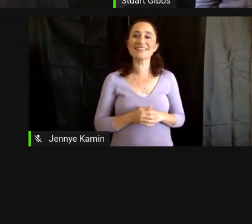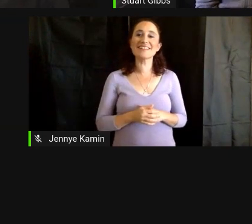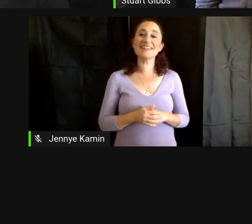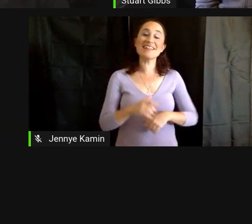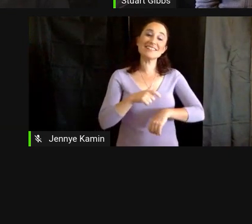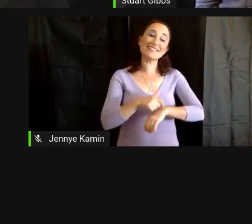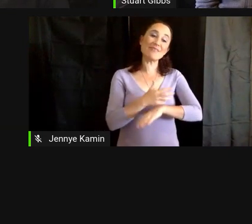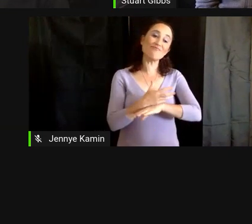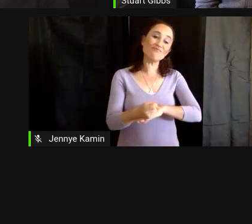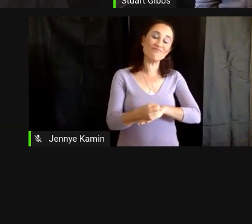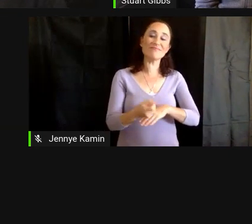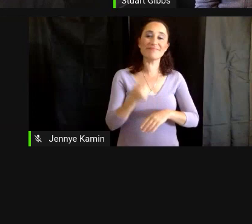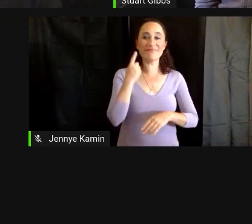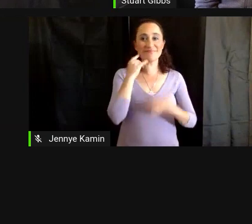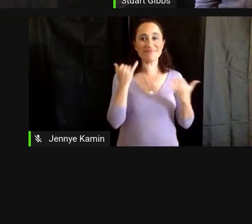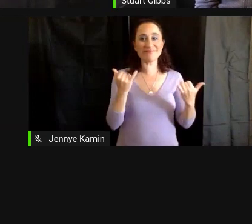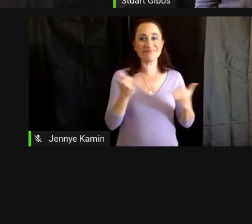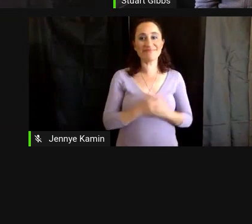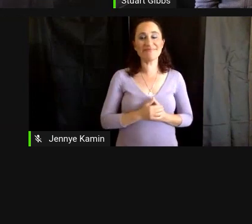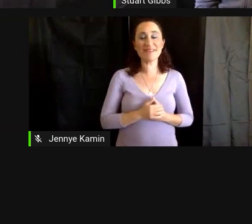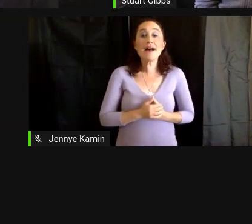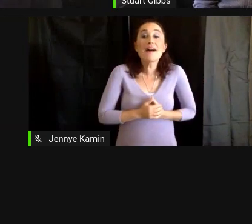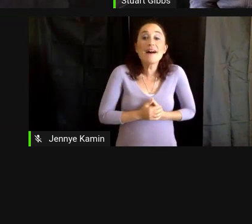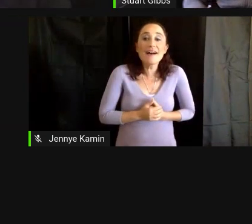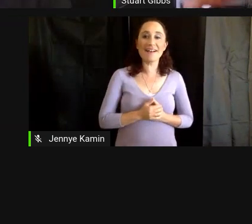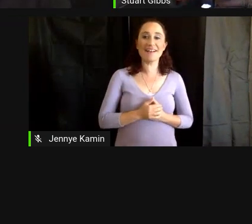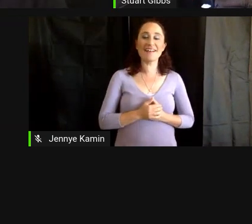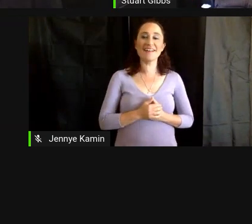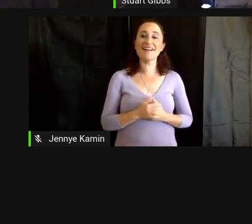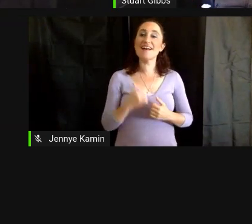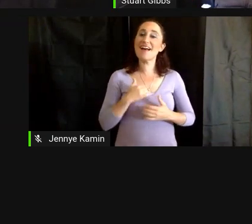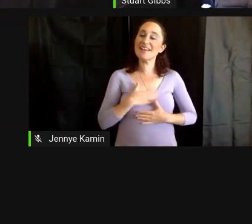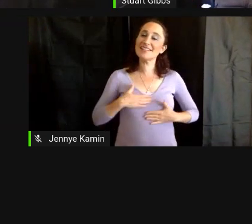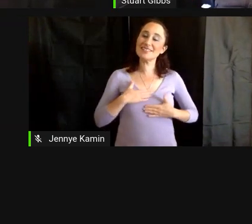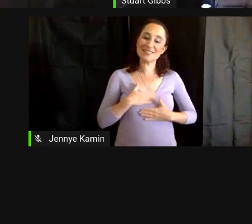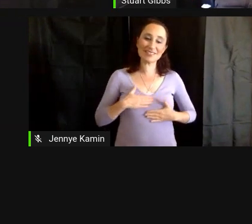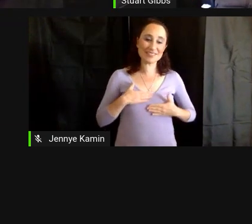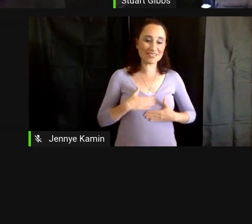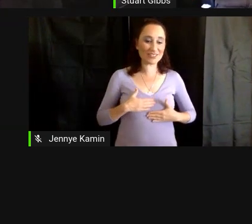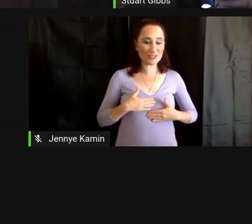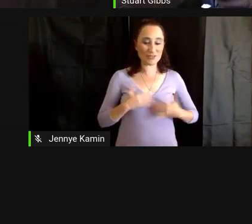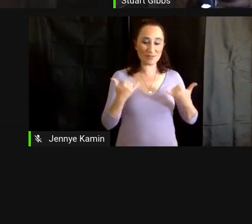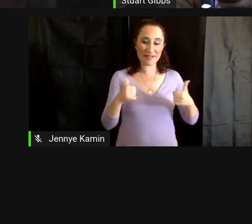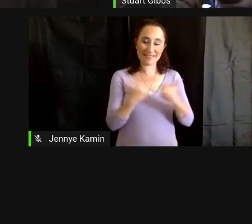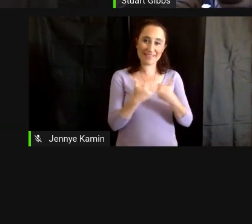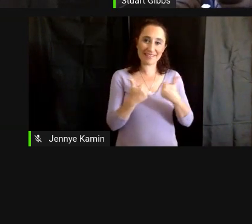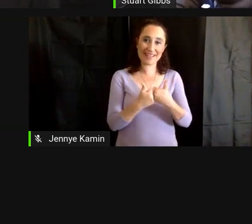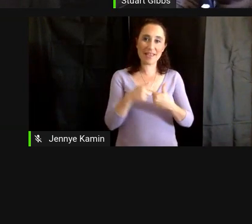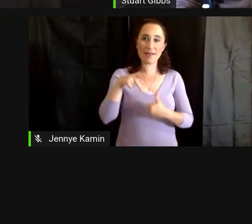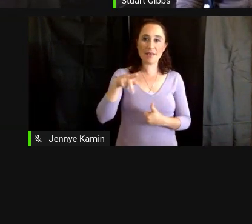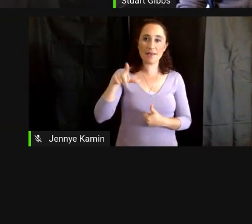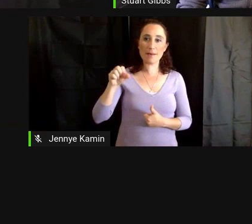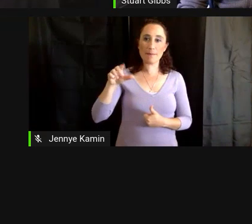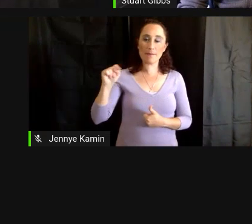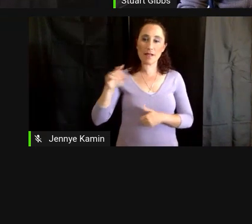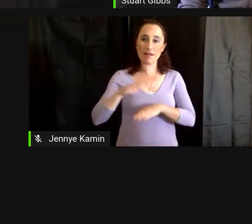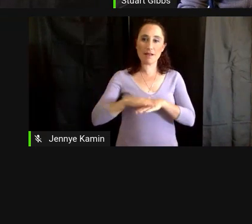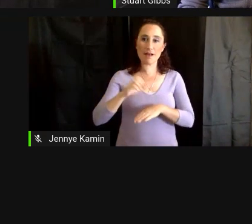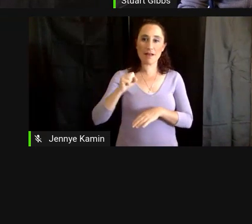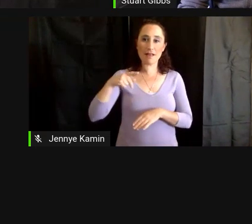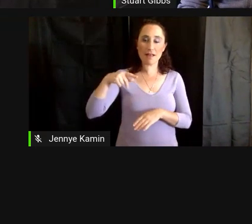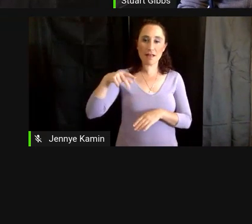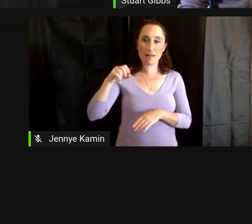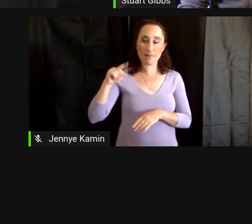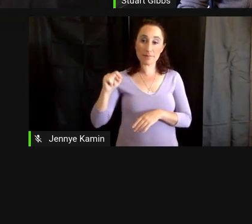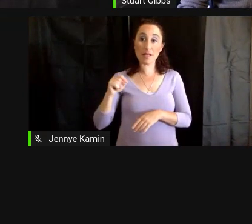the time that we have for right now, you guys. But I had a lot of fun playing Plot on the Spot with you. Hi, guys.